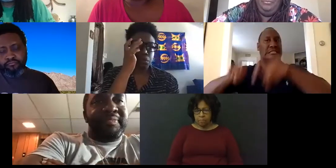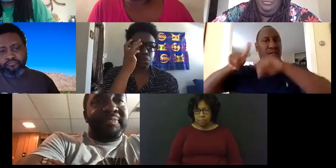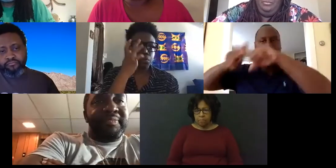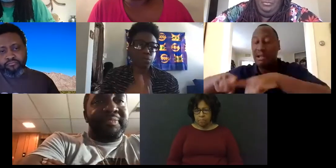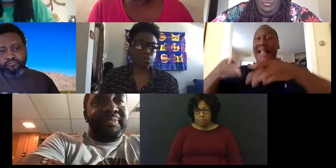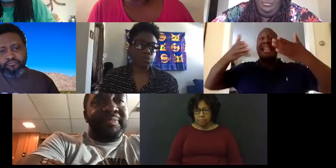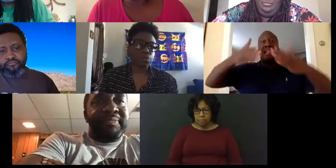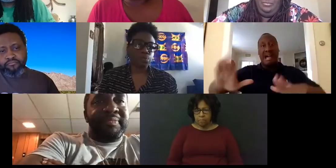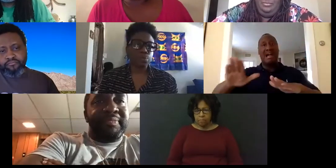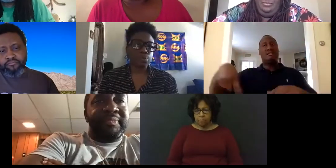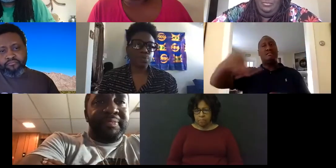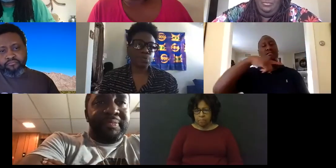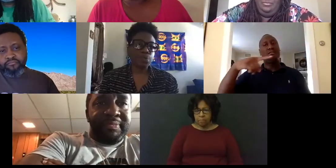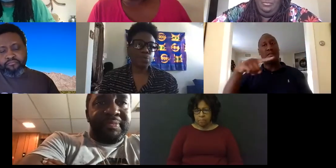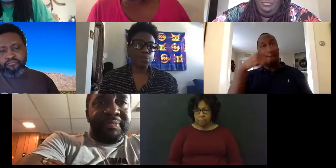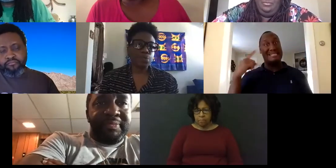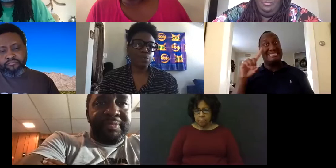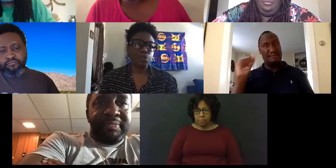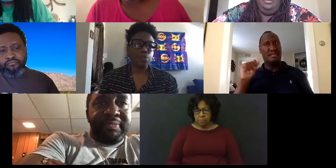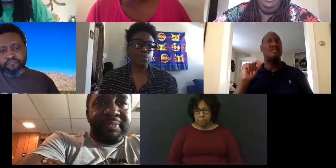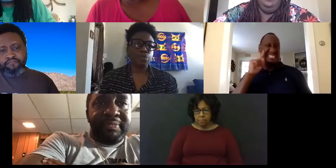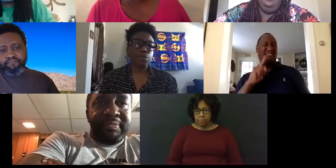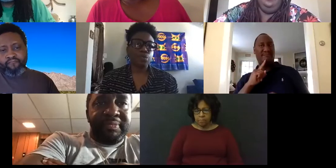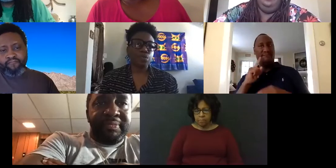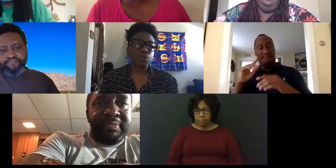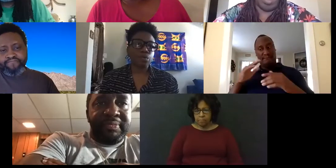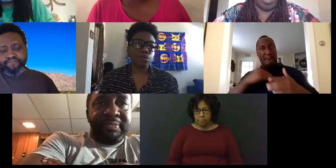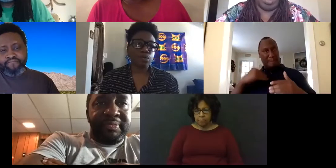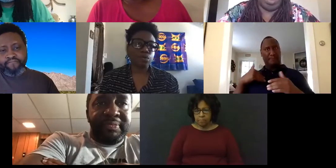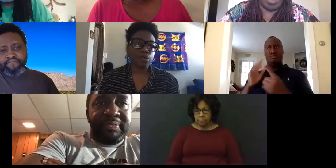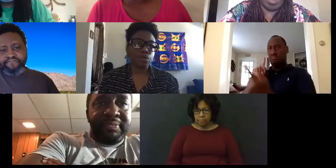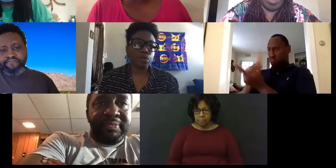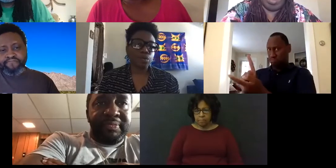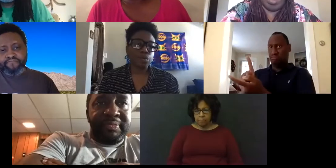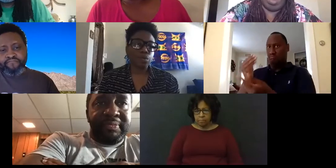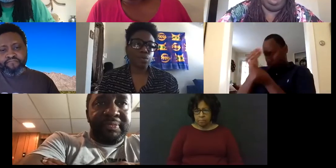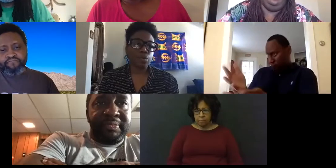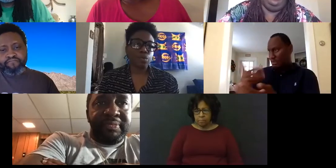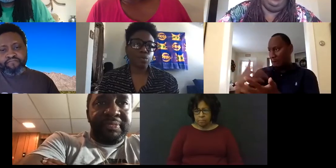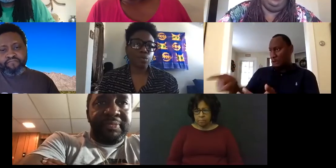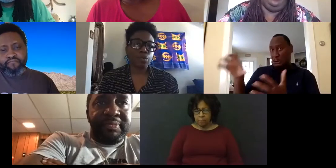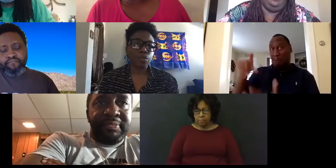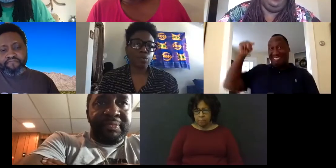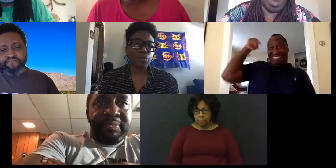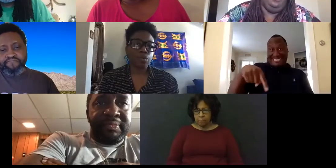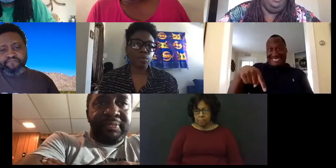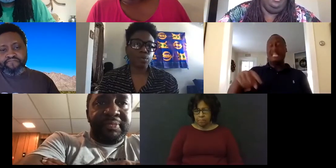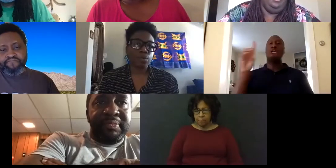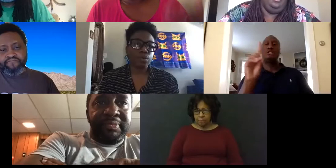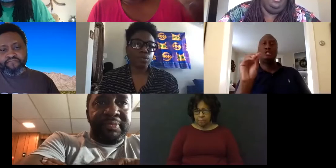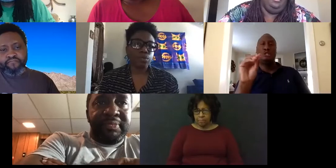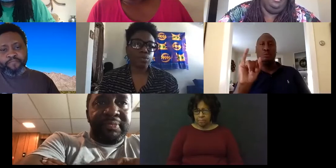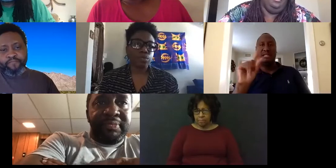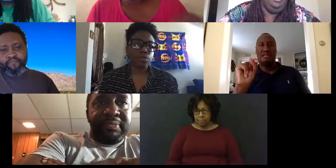it means, you know, don't depend on us. With Black disabled people as members, we can